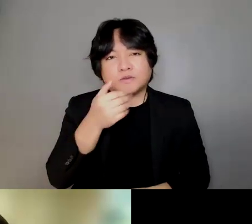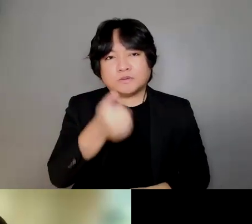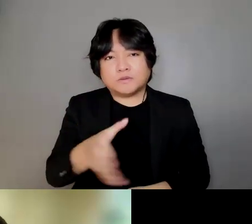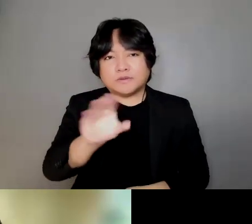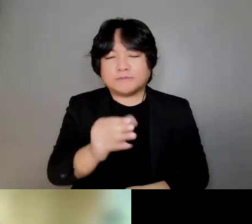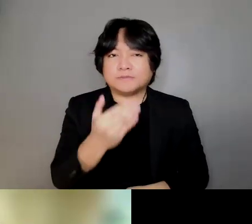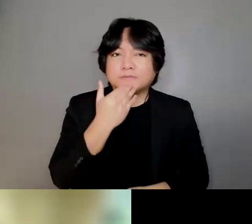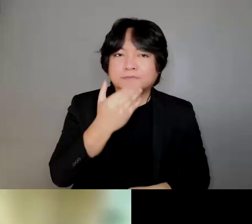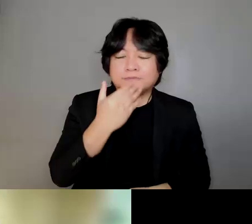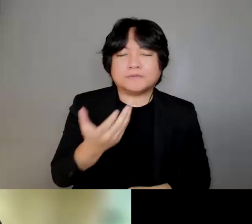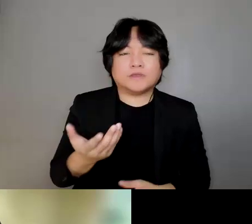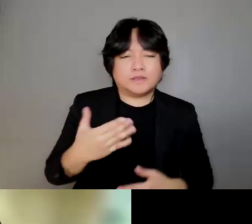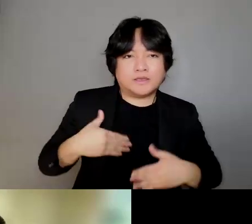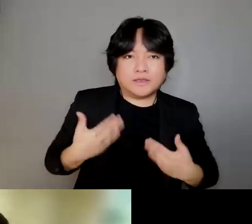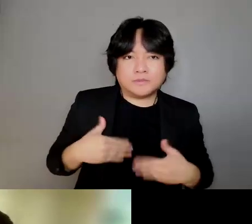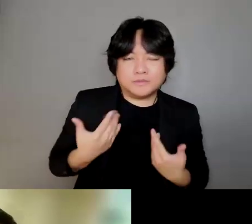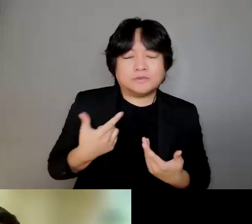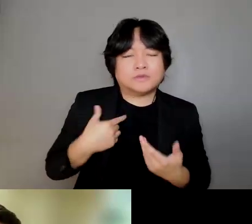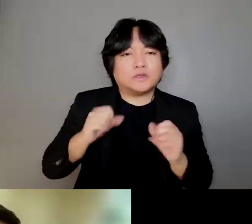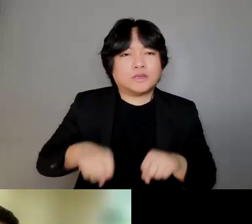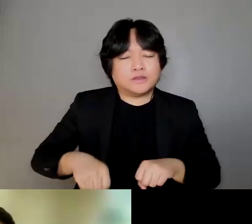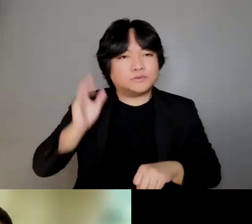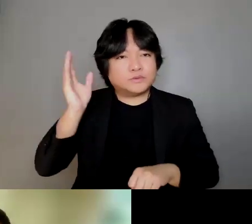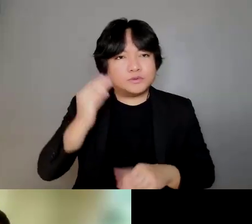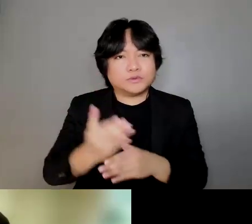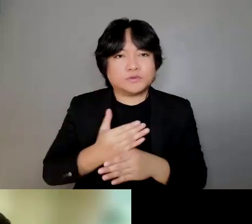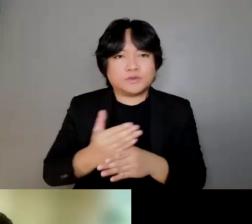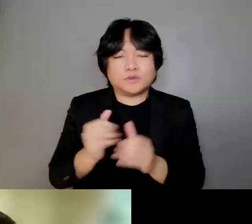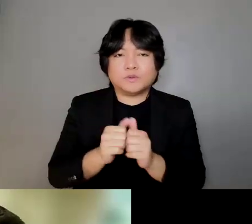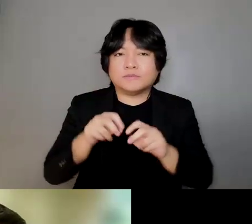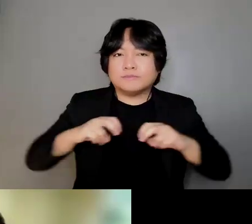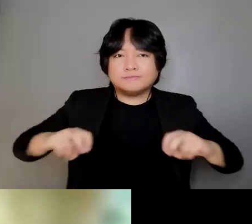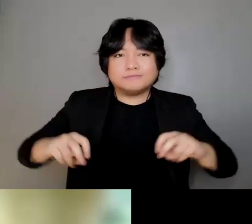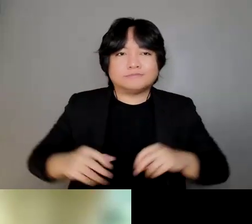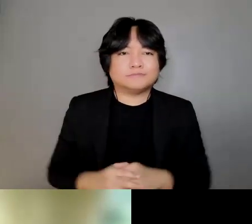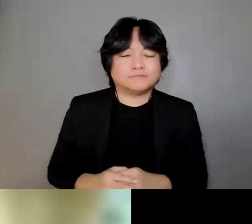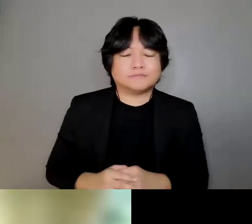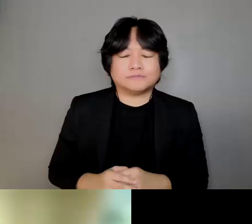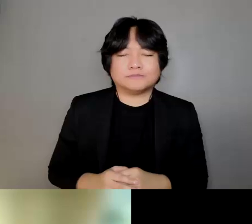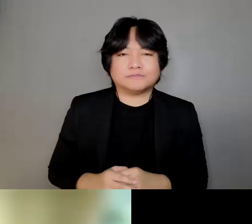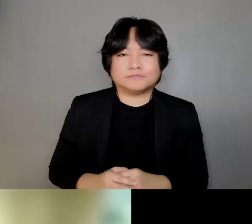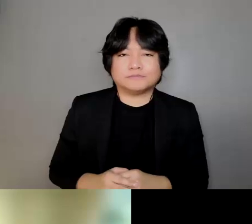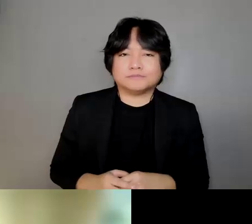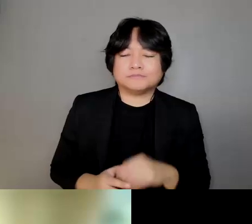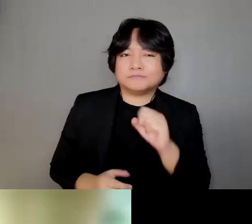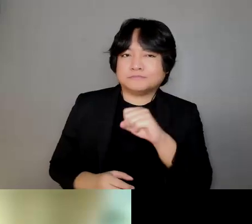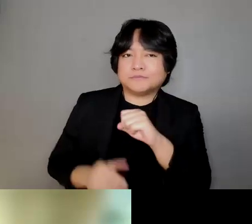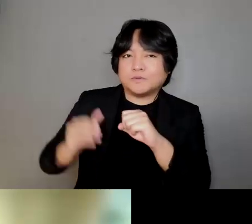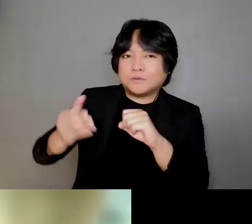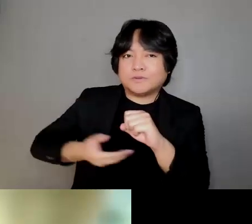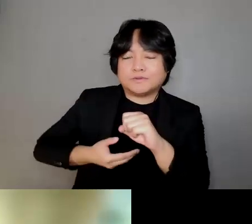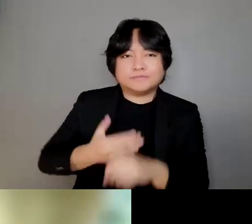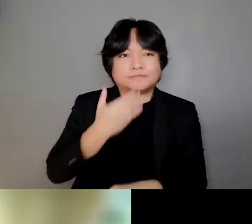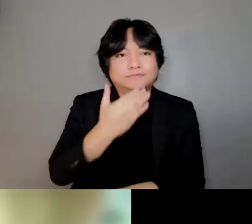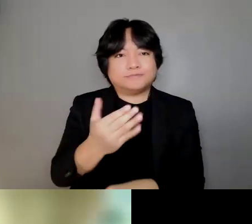and glad to share this space with our other panelists. Yes, welcome. Thank you,